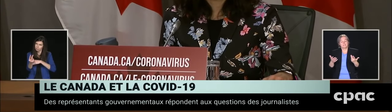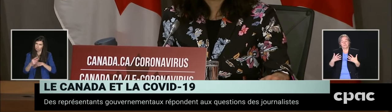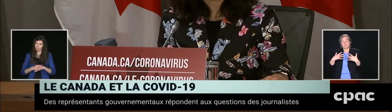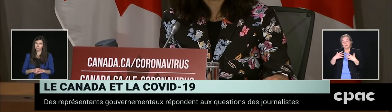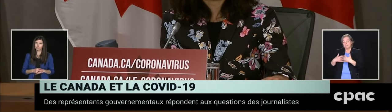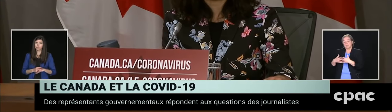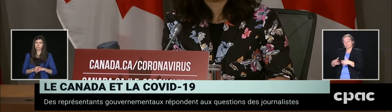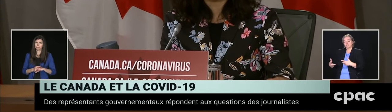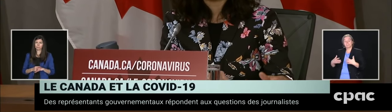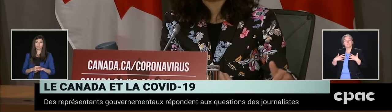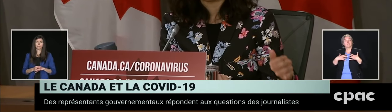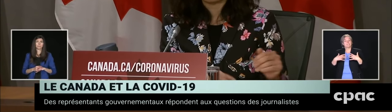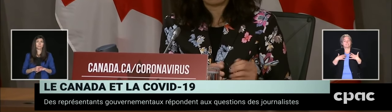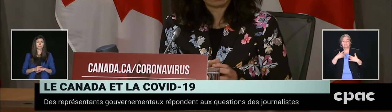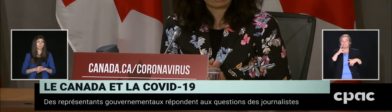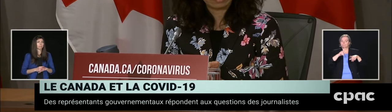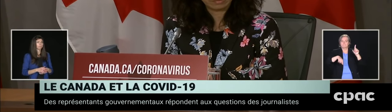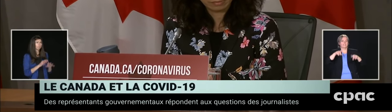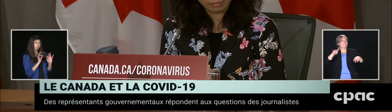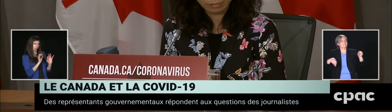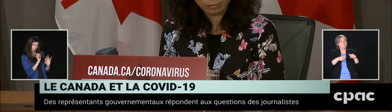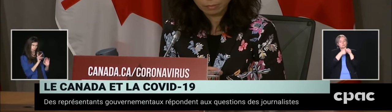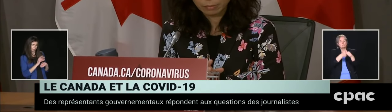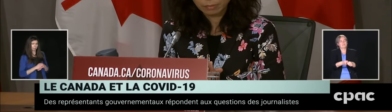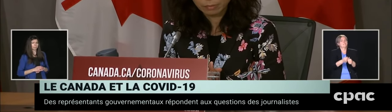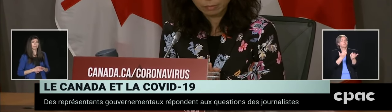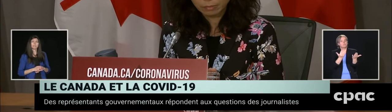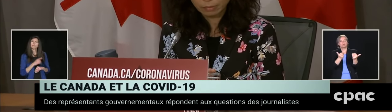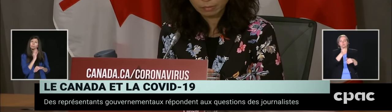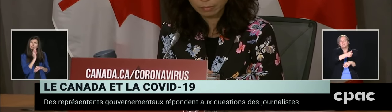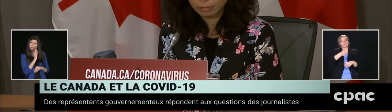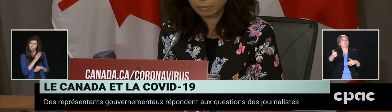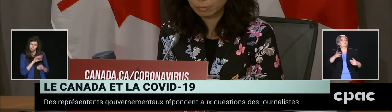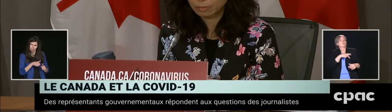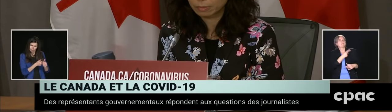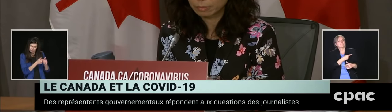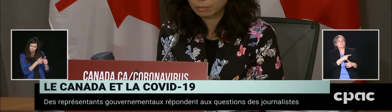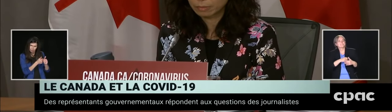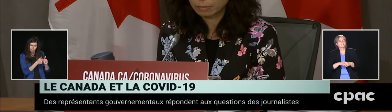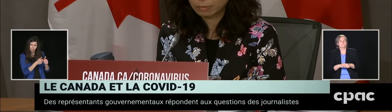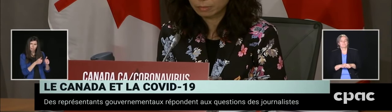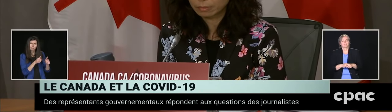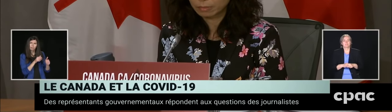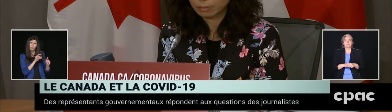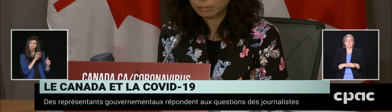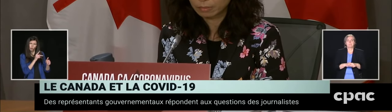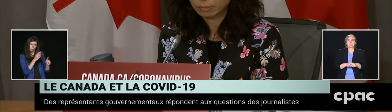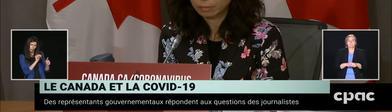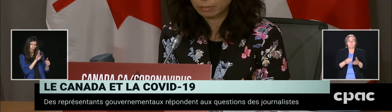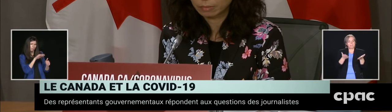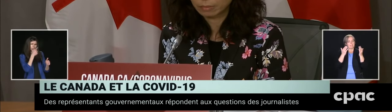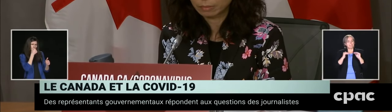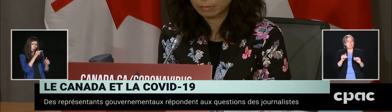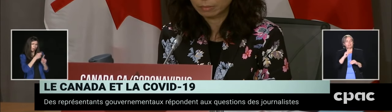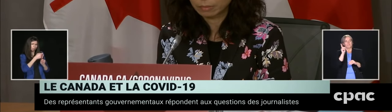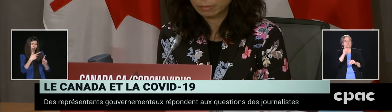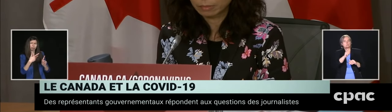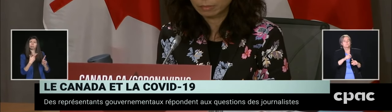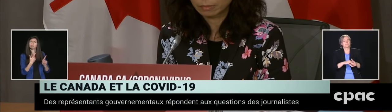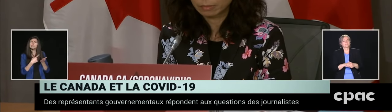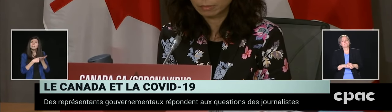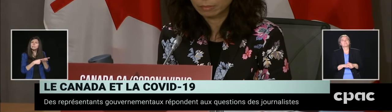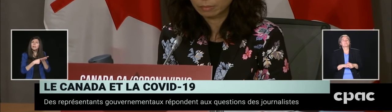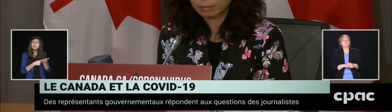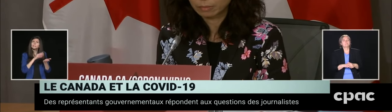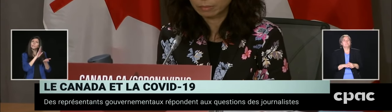Okay, and also, Dr. Tam, I'm wondering if you can talk about the science for the, or the data that you've looked at